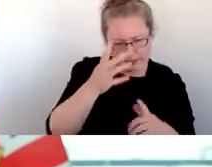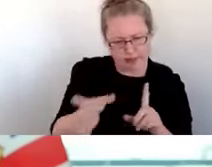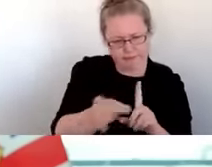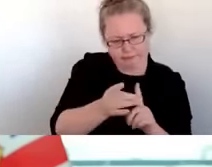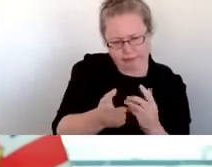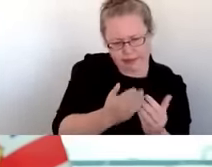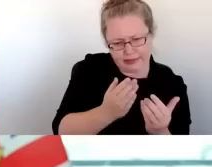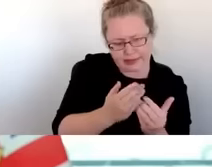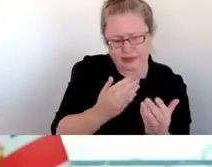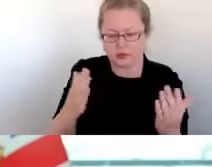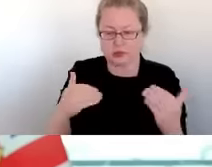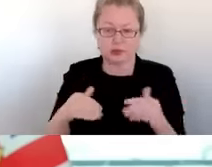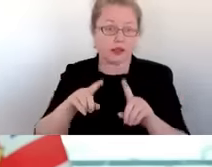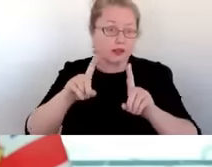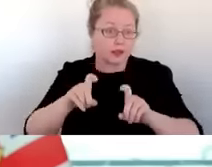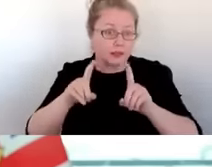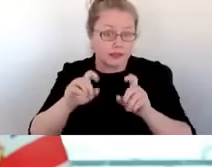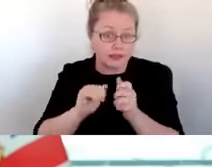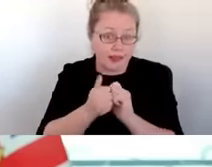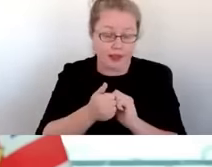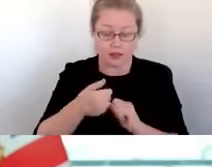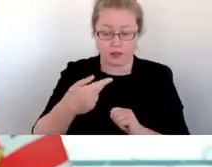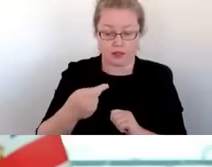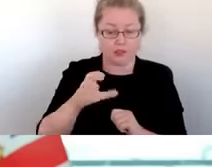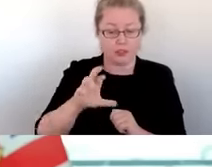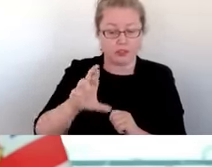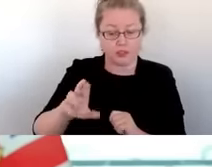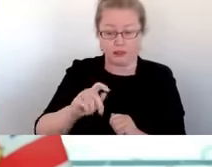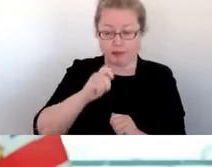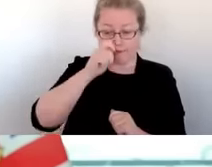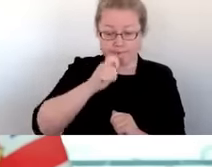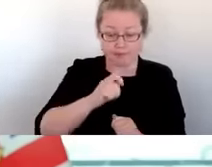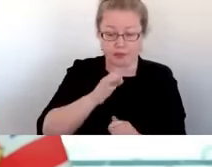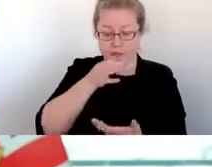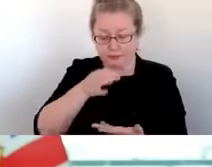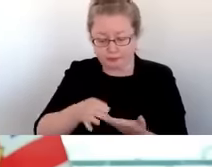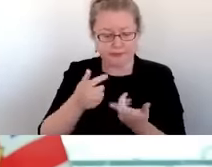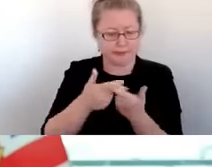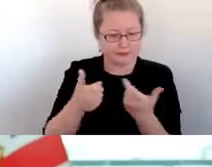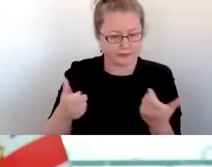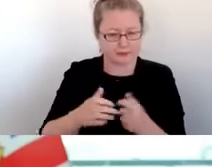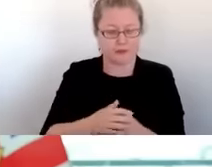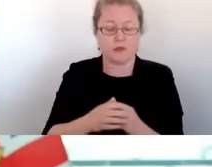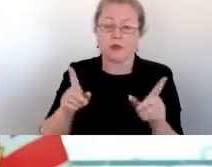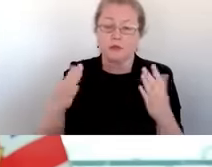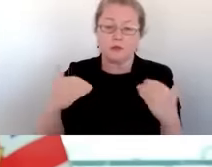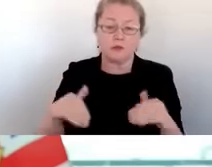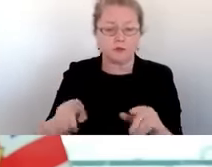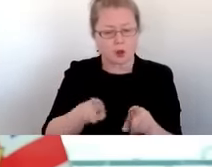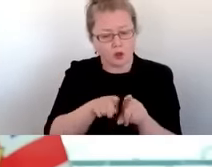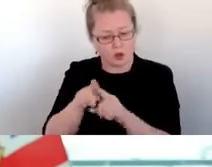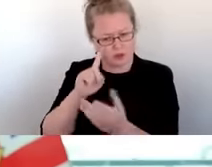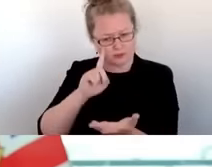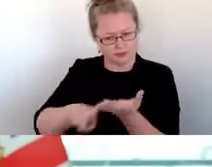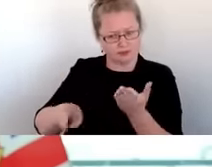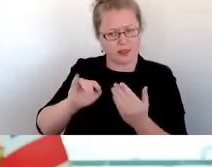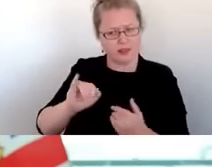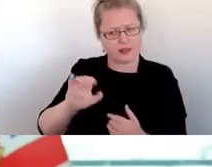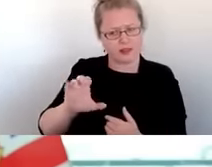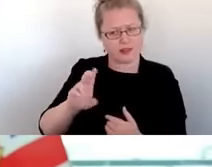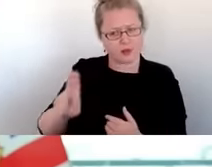illness, the PCR testing, but also on hospitalizations, ICU cases, people who end up dying